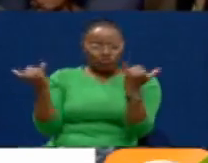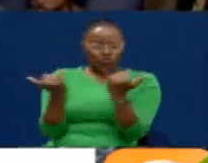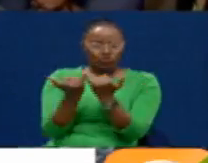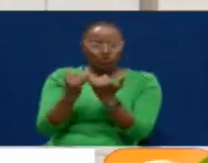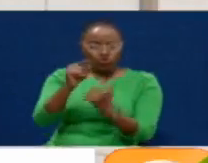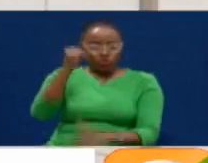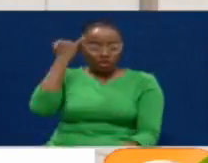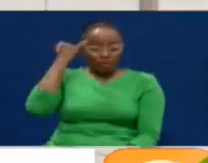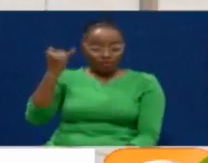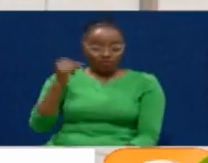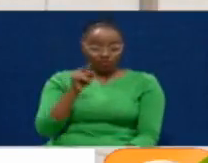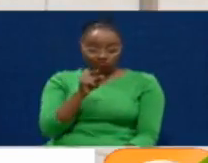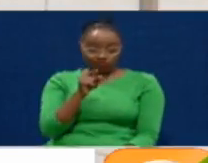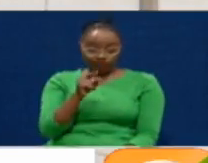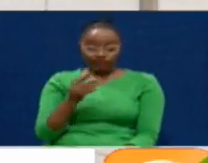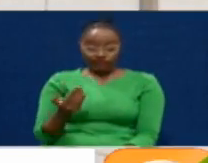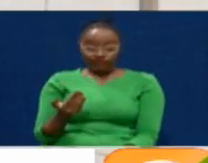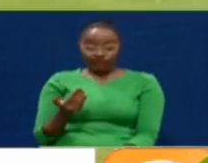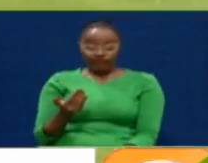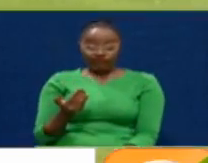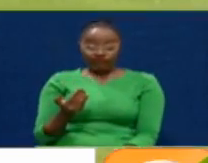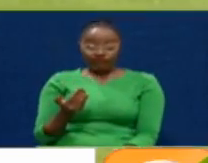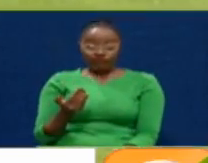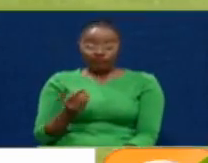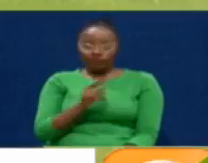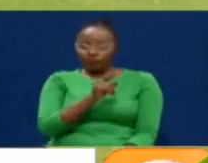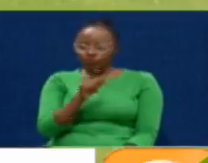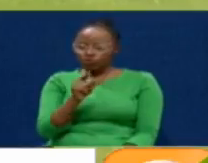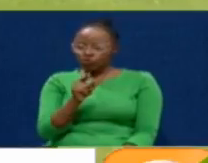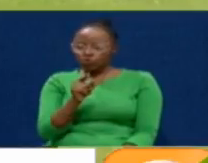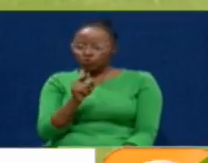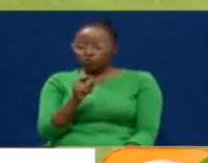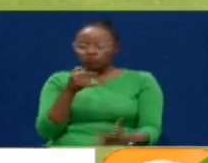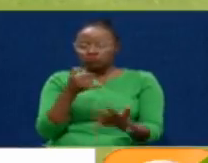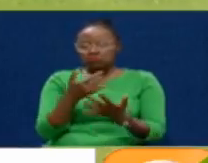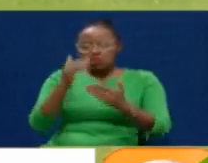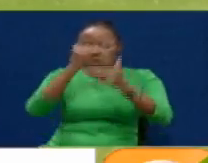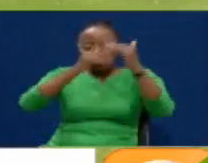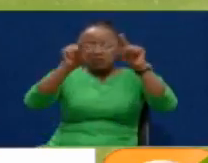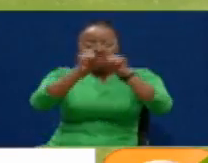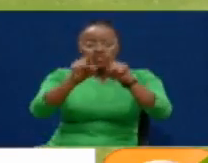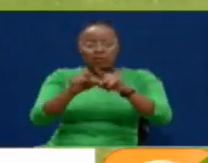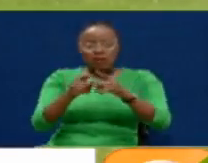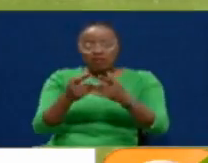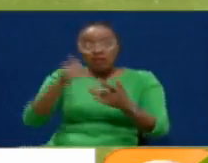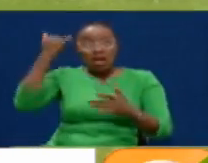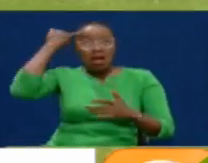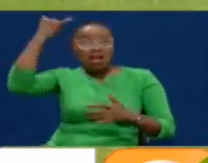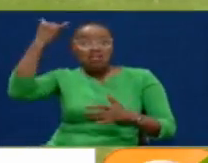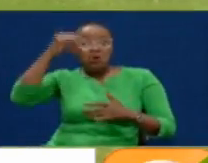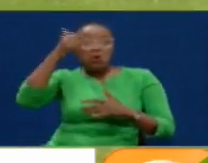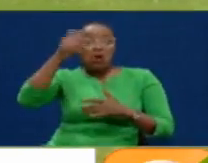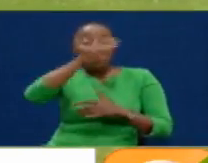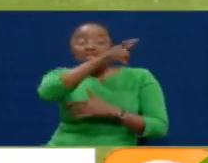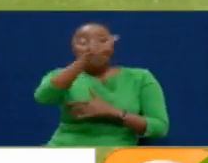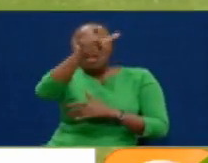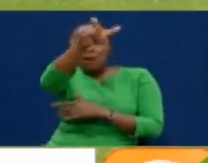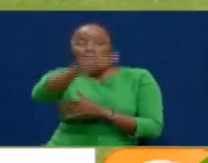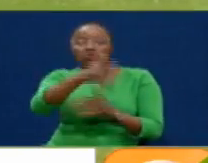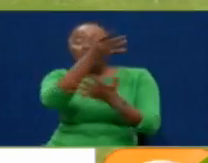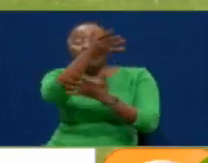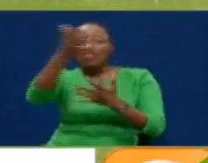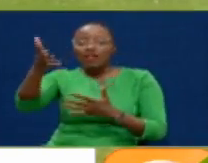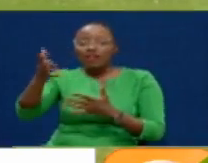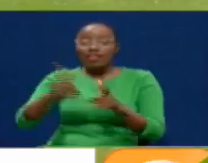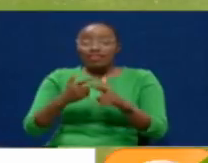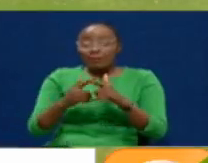can you imagine that you confine a university like this one to some idea of some person who is outside,